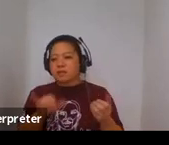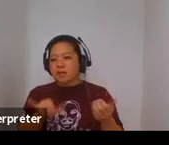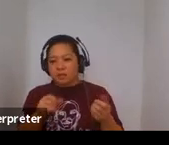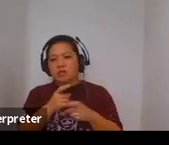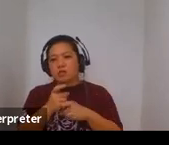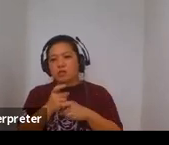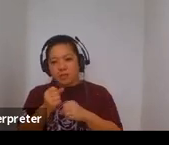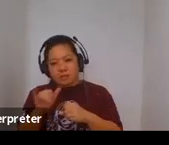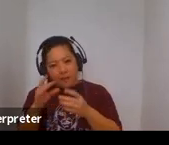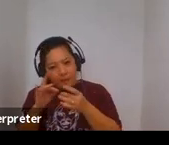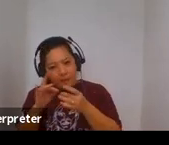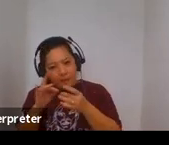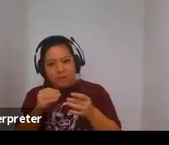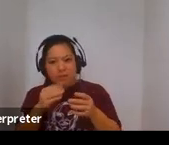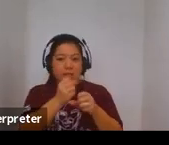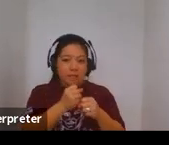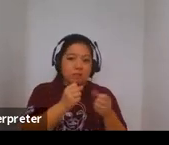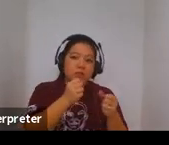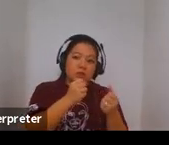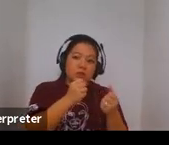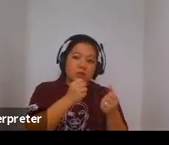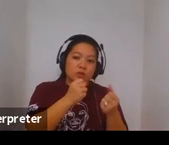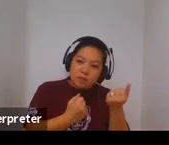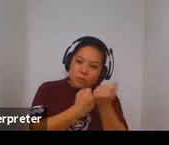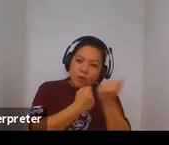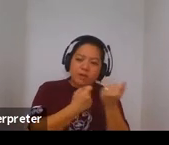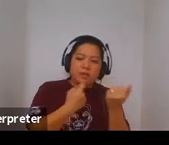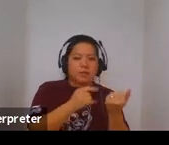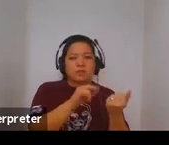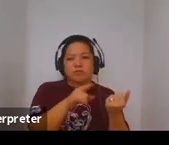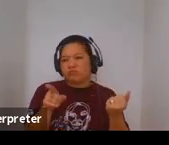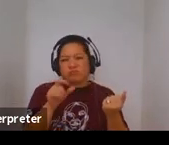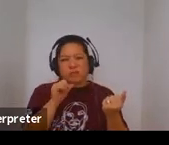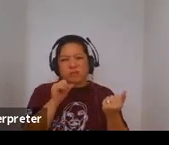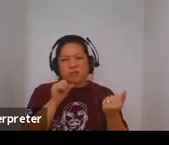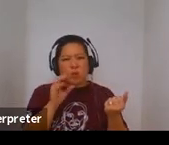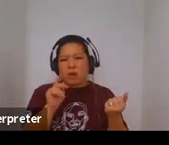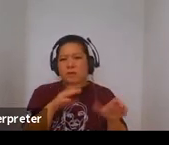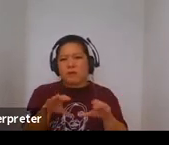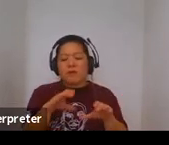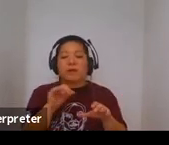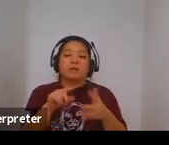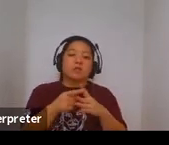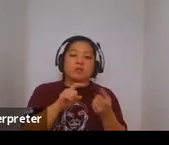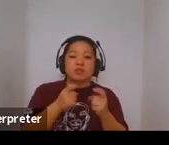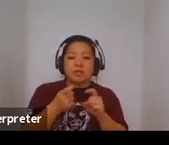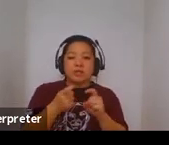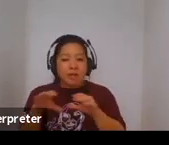that message, gets the community support around them that says, okay, this is not okay behavior, and they start to change their